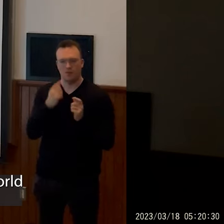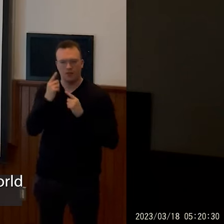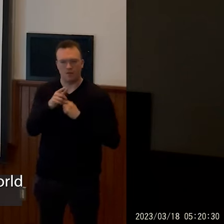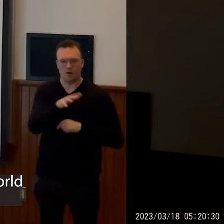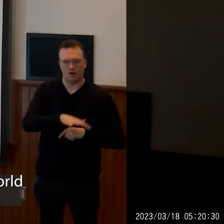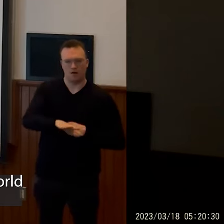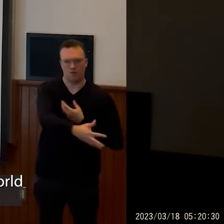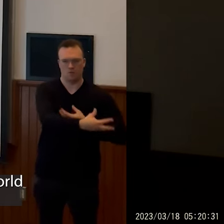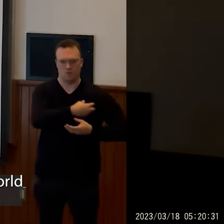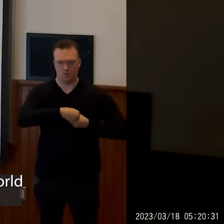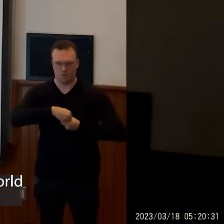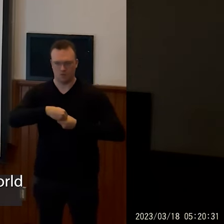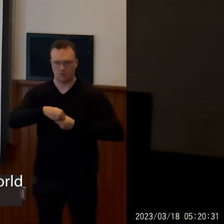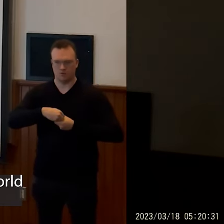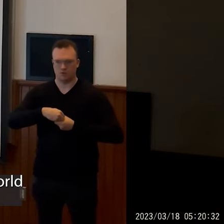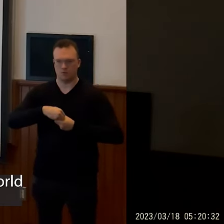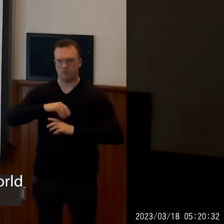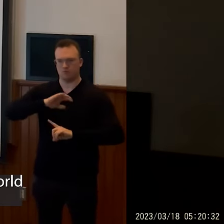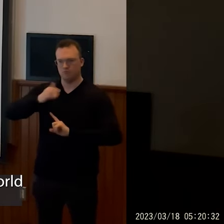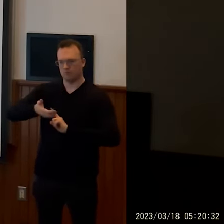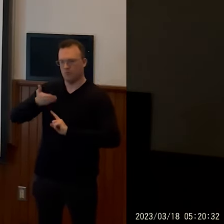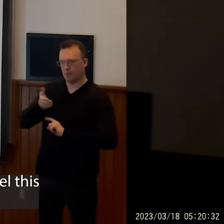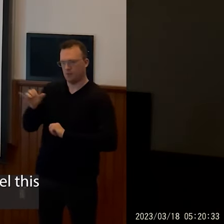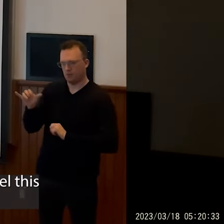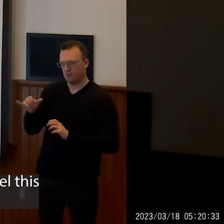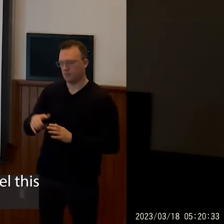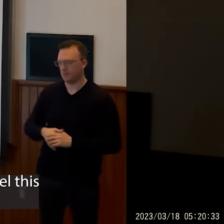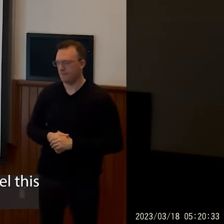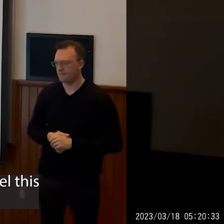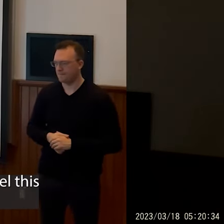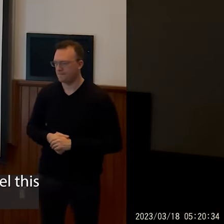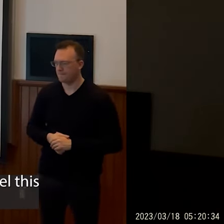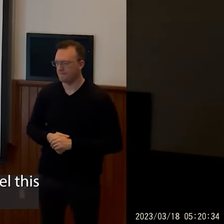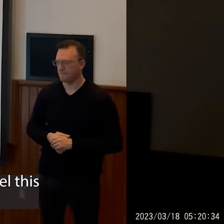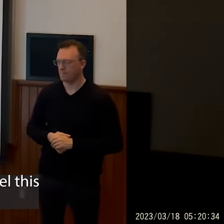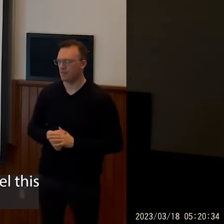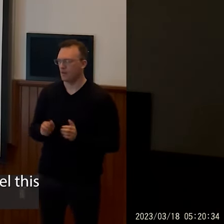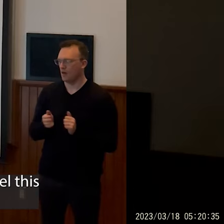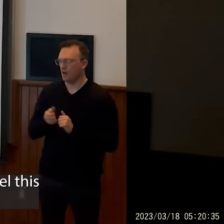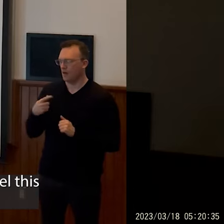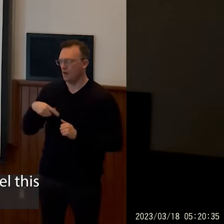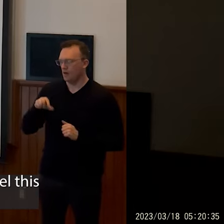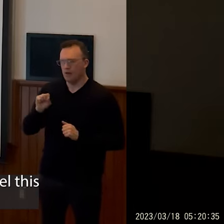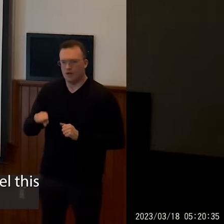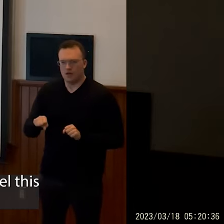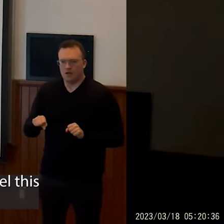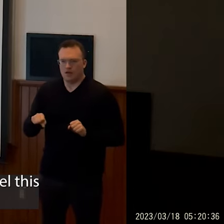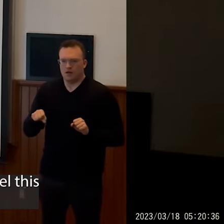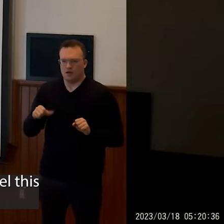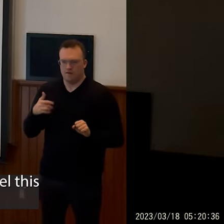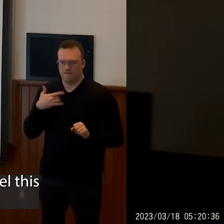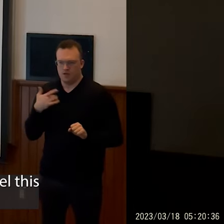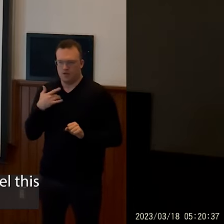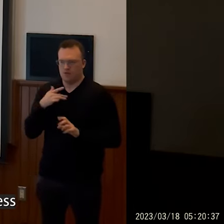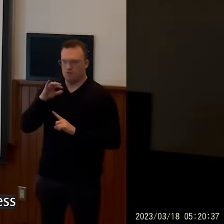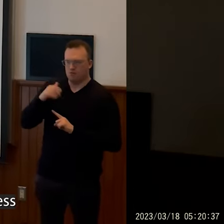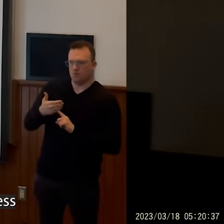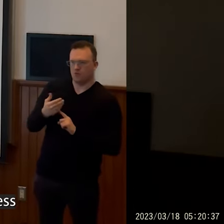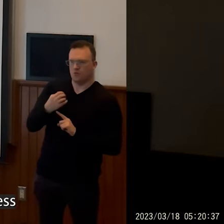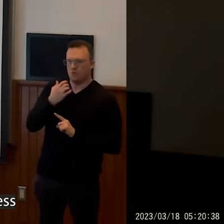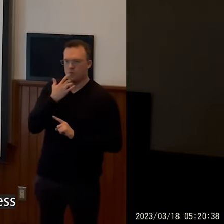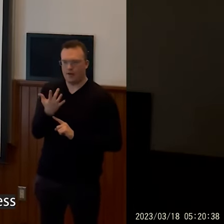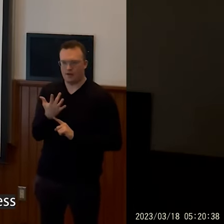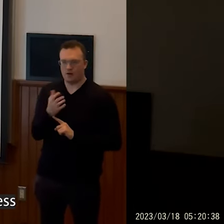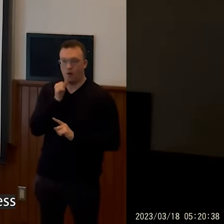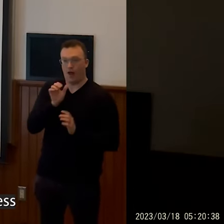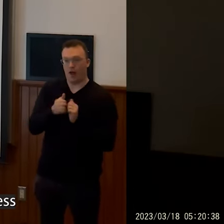kind of worlds that we inhabit as well? So naturally, how do we inhabit or feel this thing called queerness? Not how